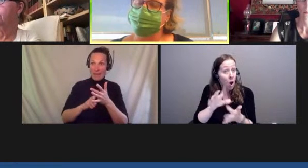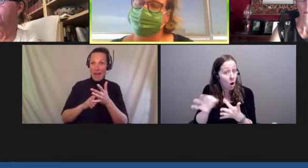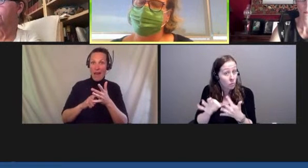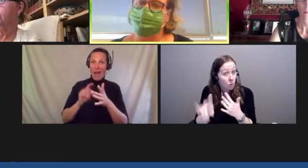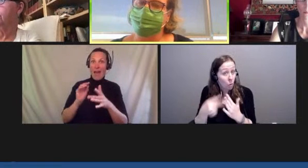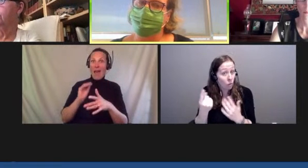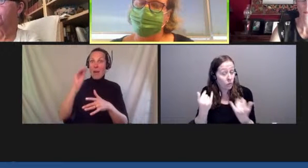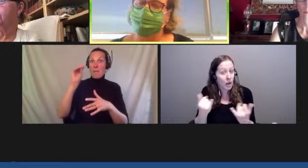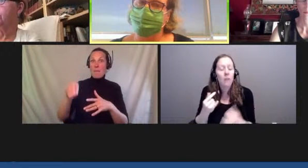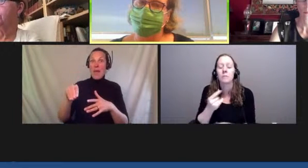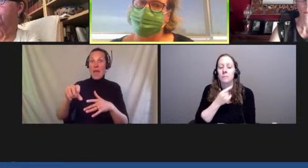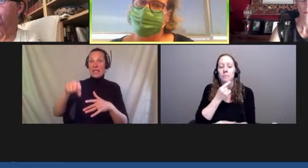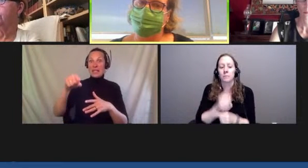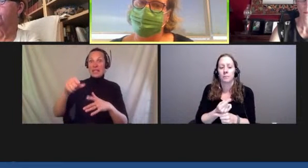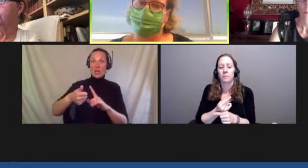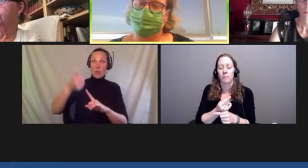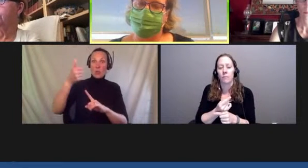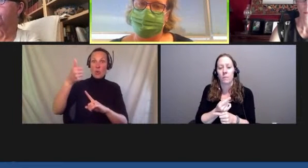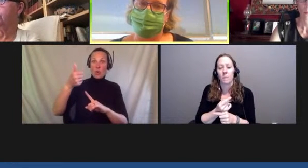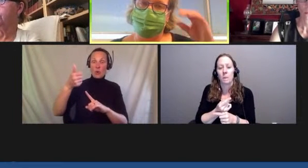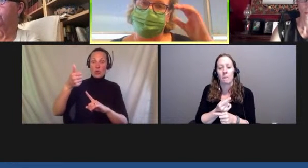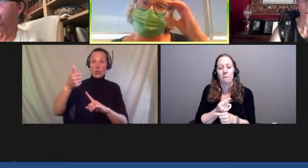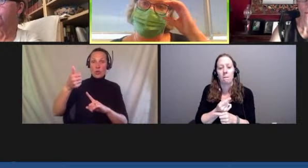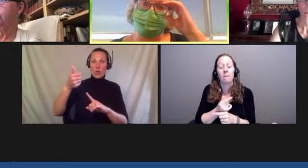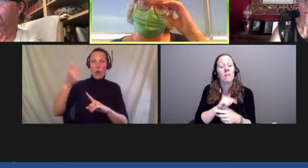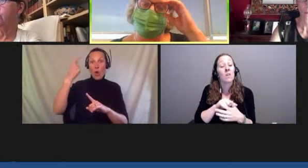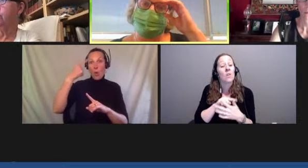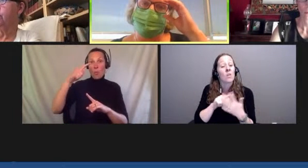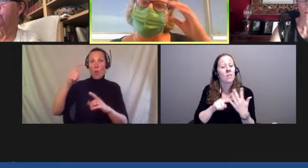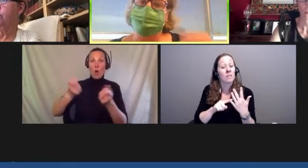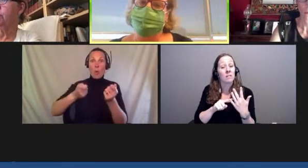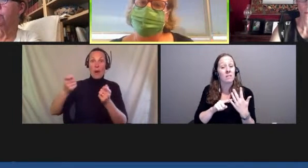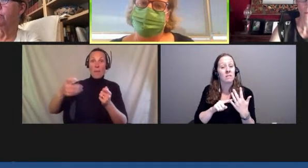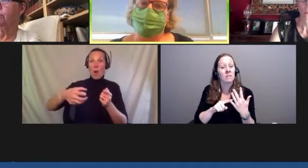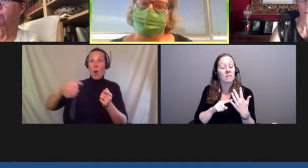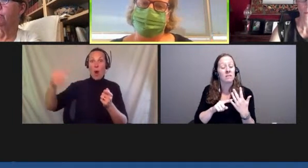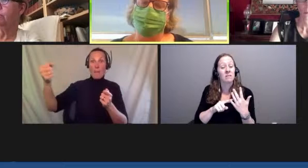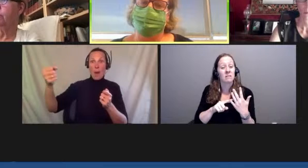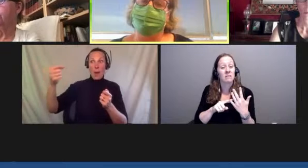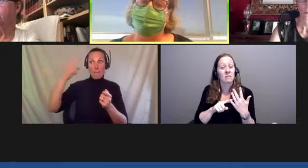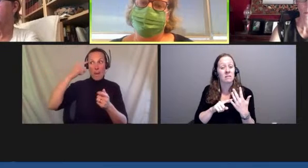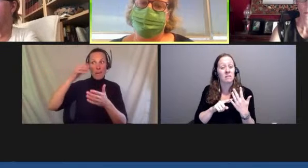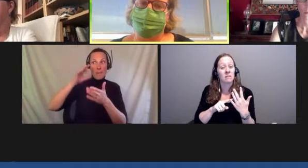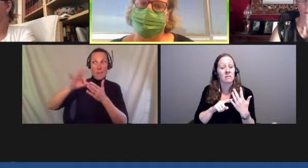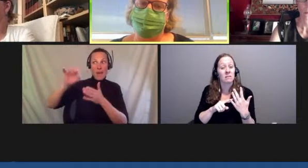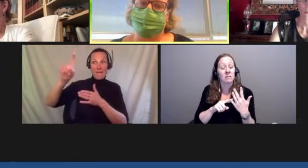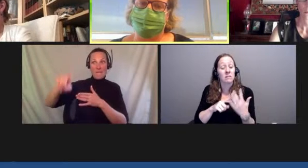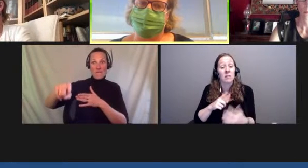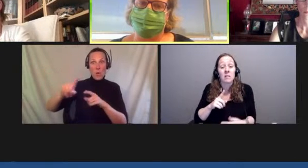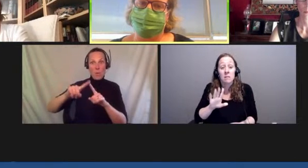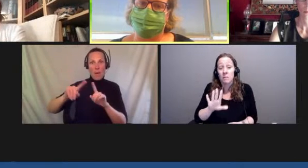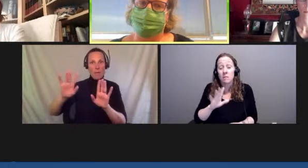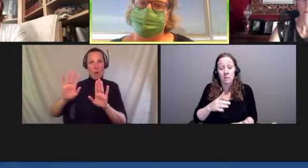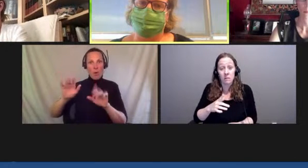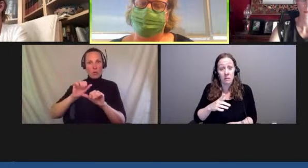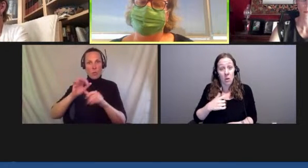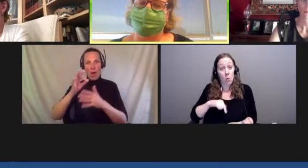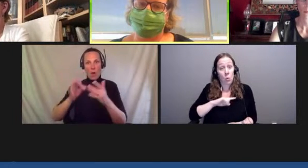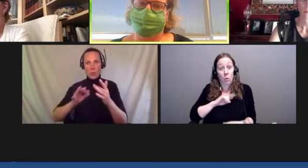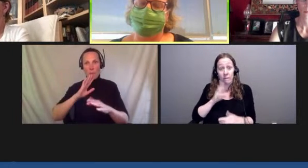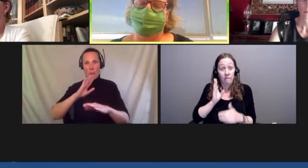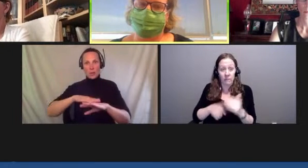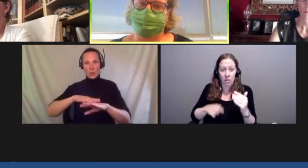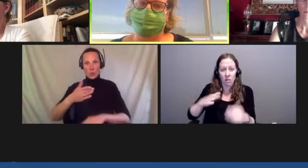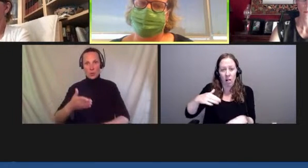Absolutely, Councillor. So that's one of the core fundamental pieces of, we're still not done, right? We're